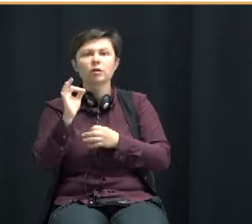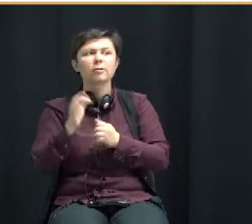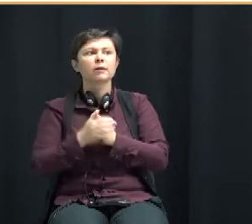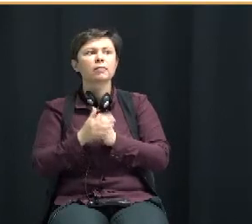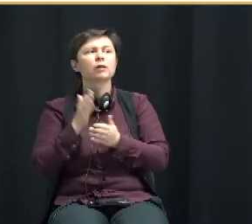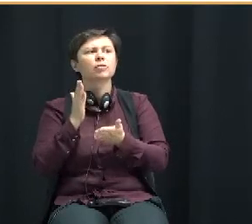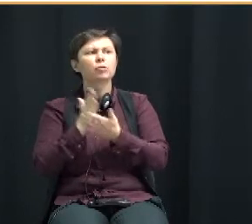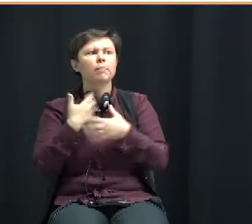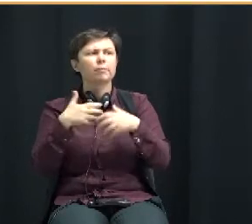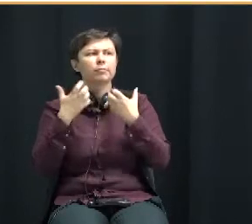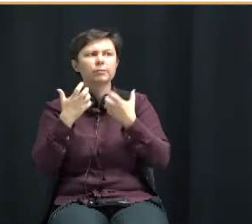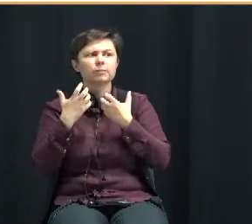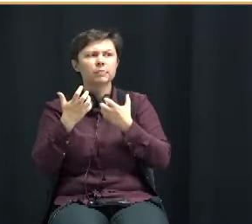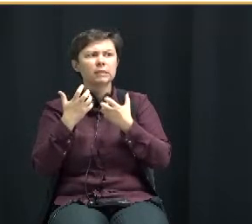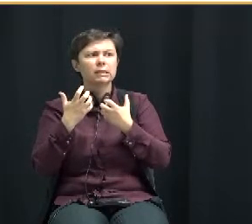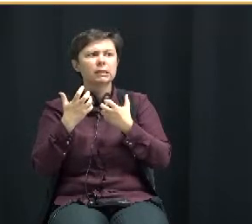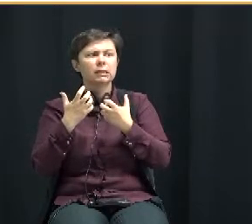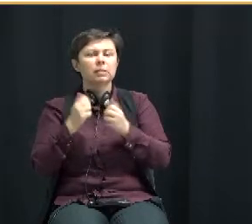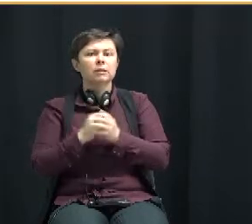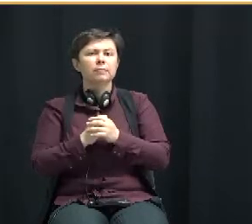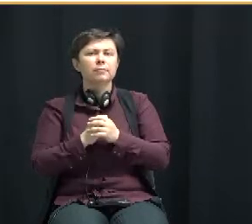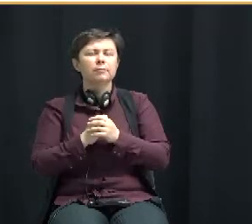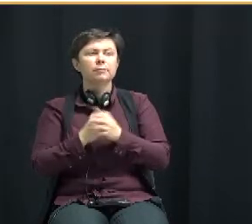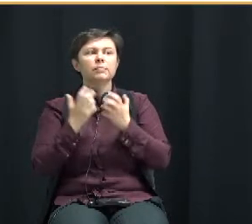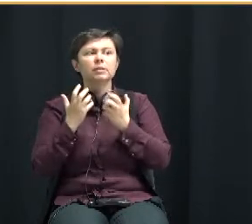everyone. I would like just to